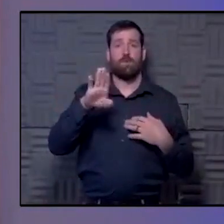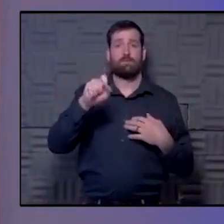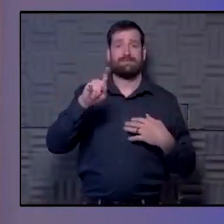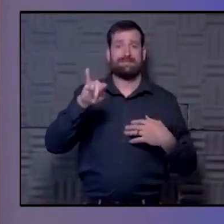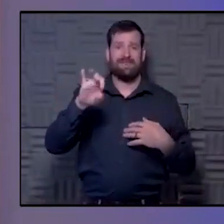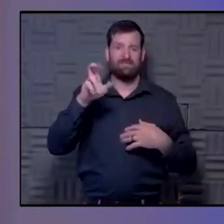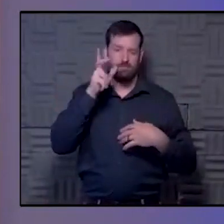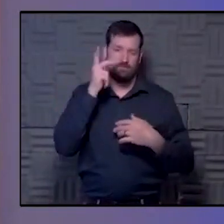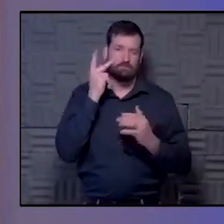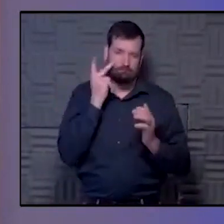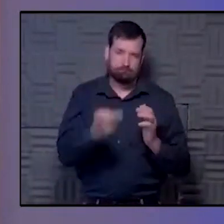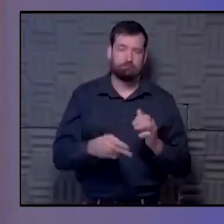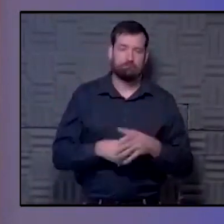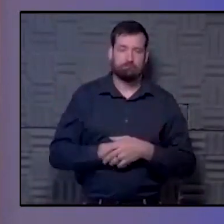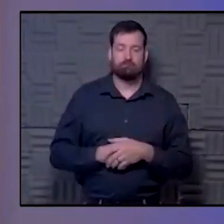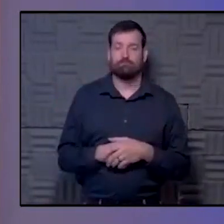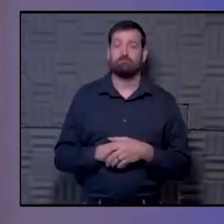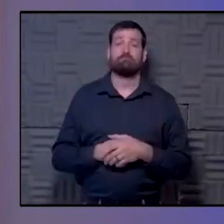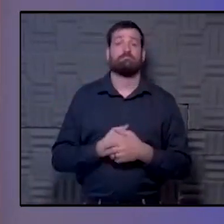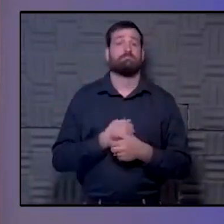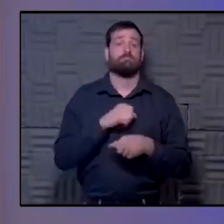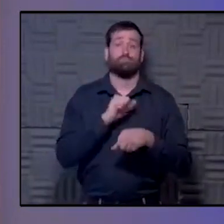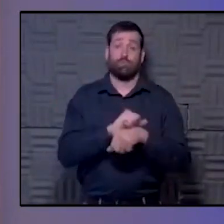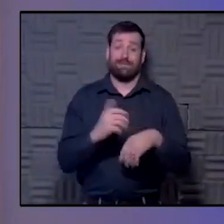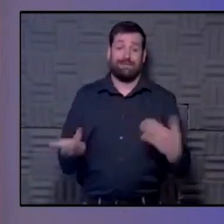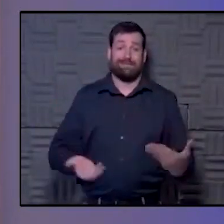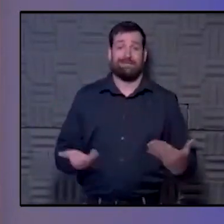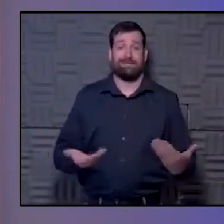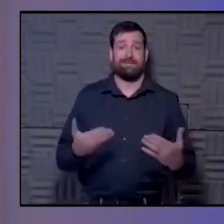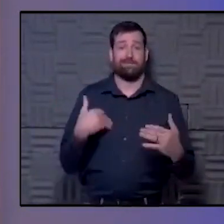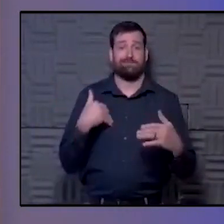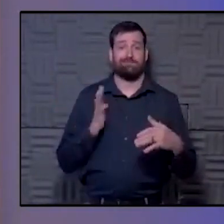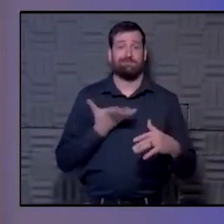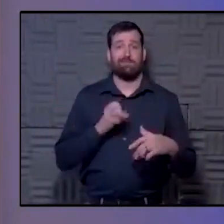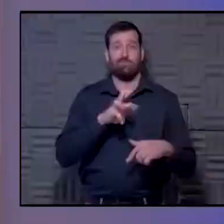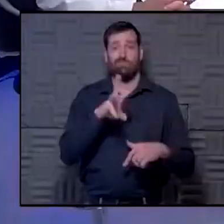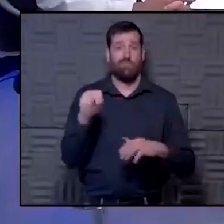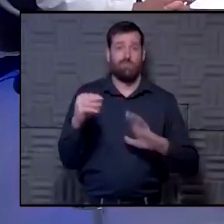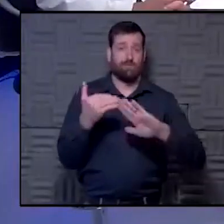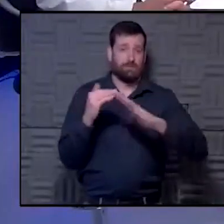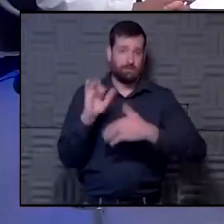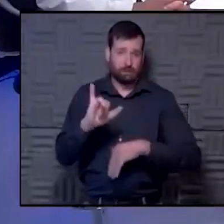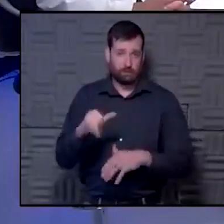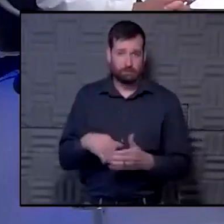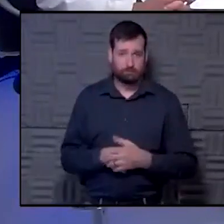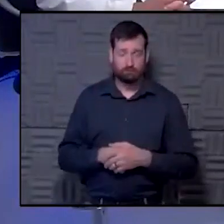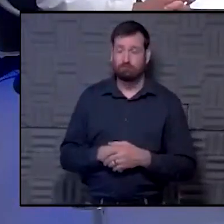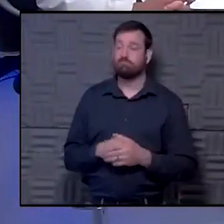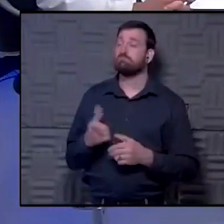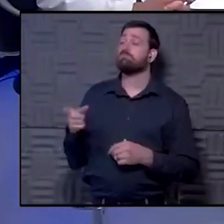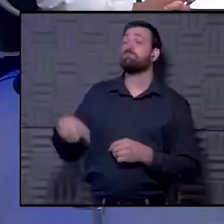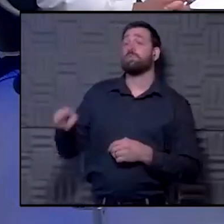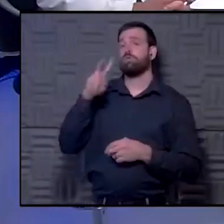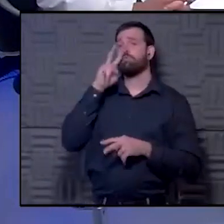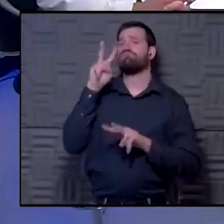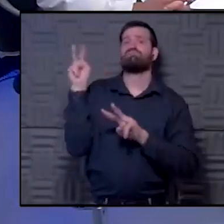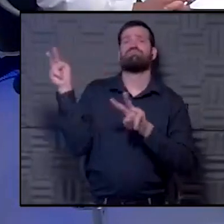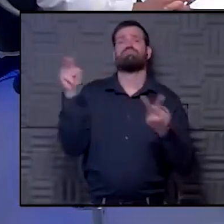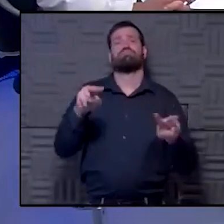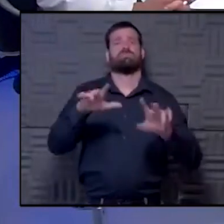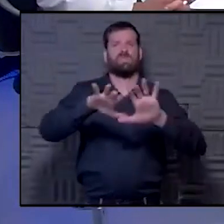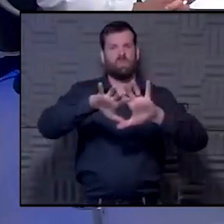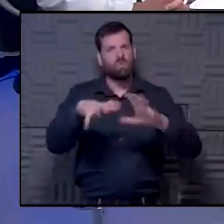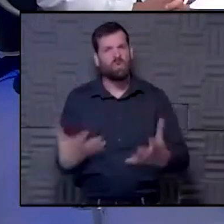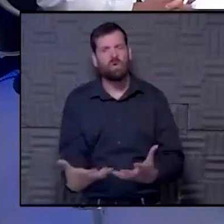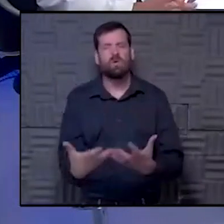see, and so we're working right here in our own communities as well. So as you look across the globe and all the places you've